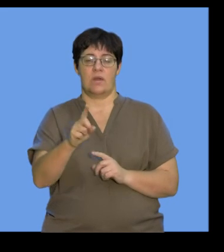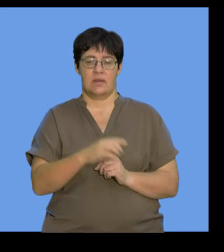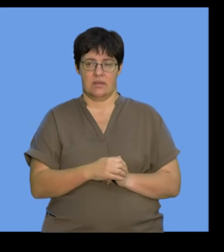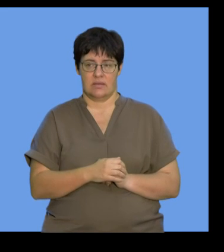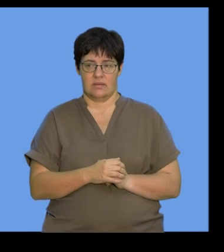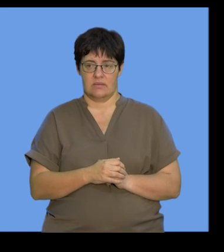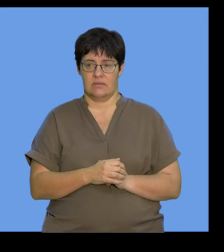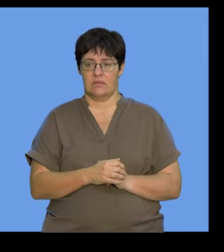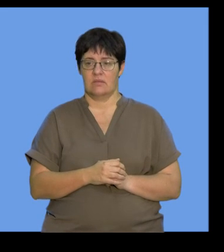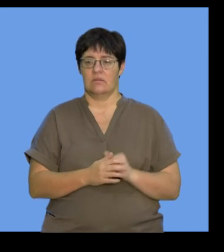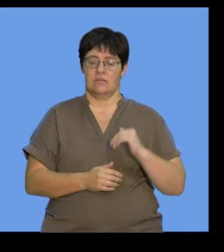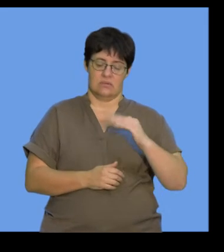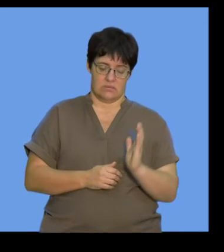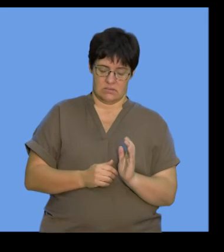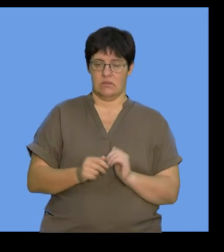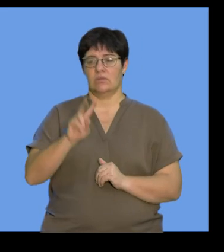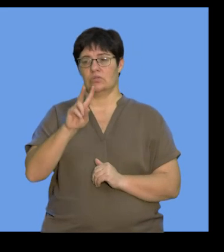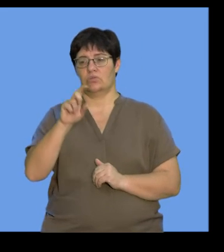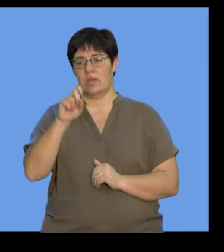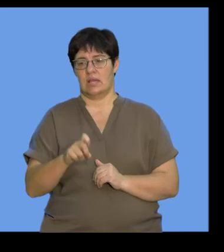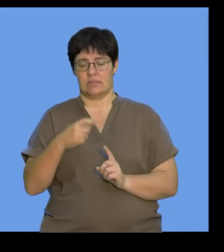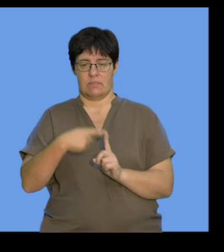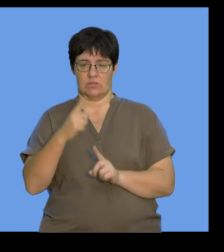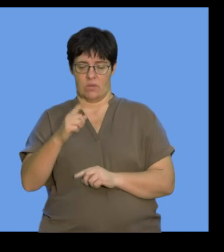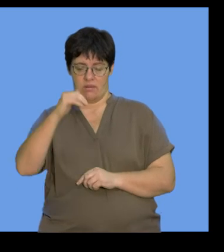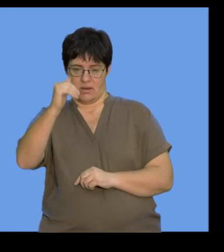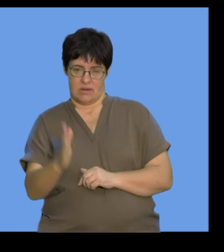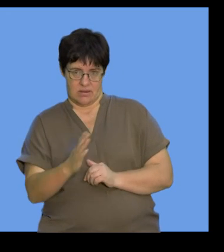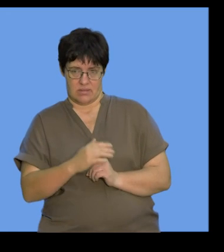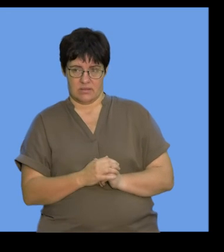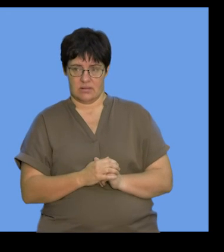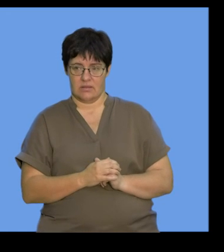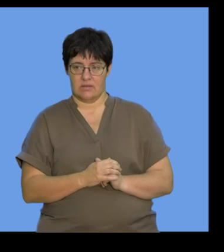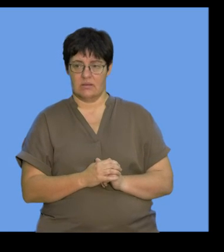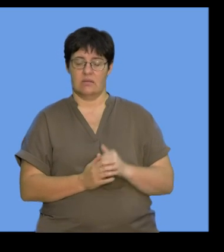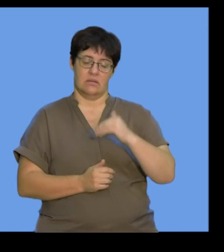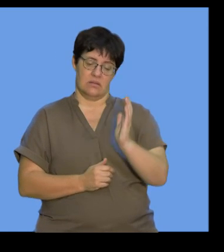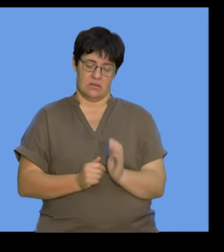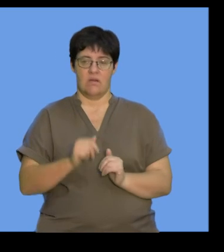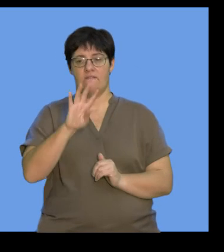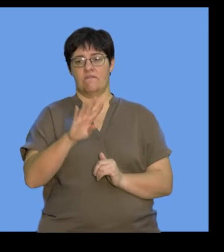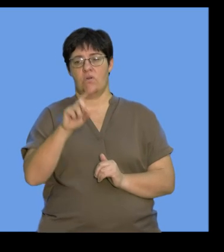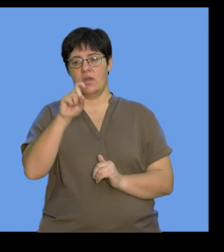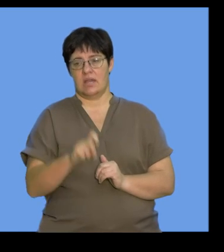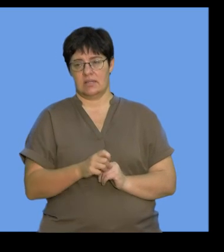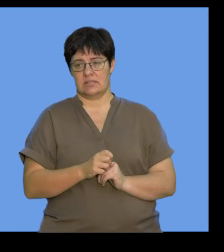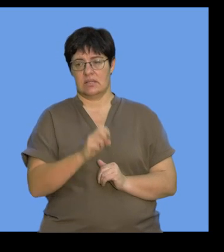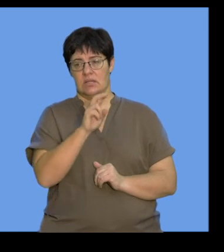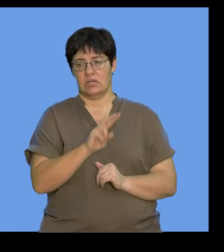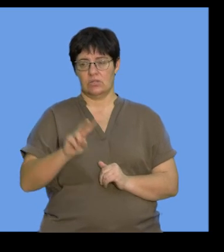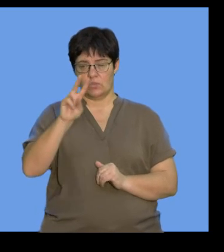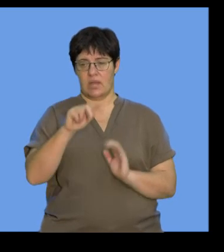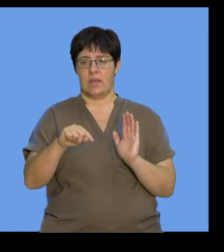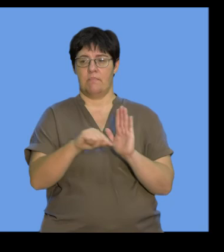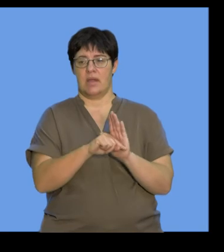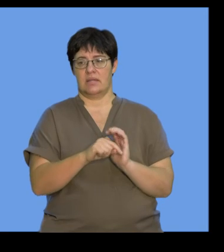1 into 2x plus 1 into 4x squared